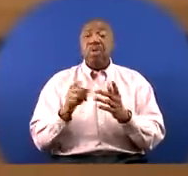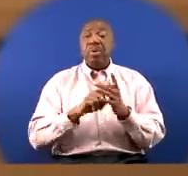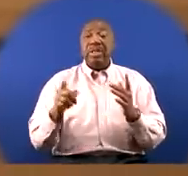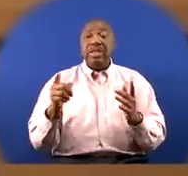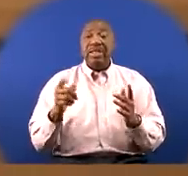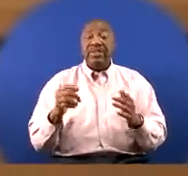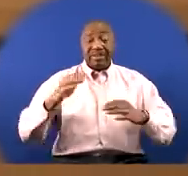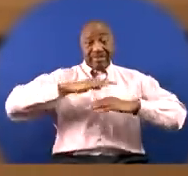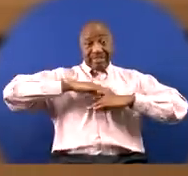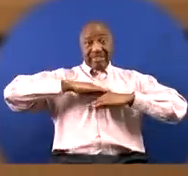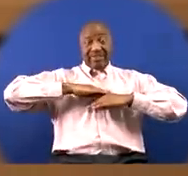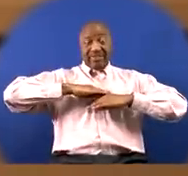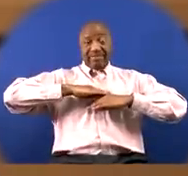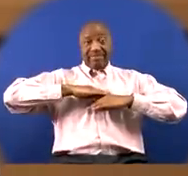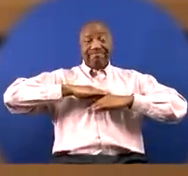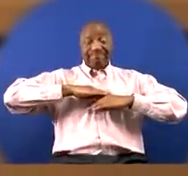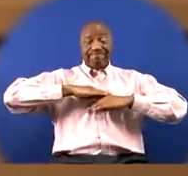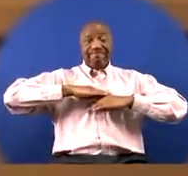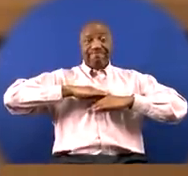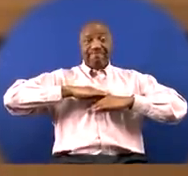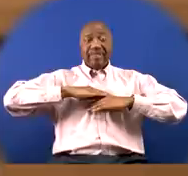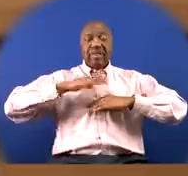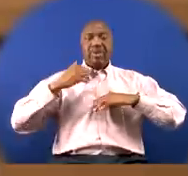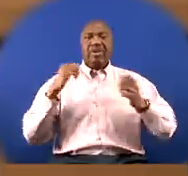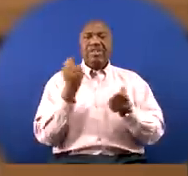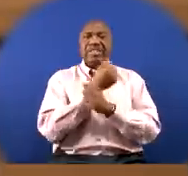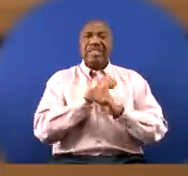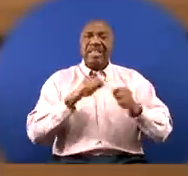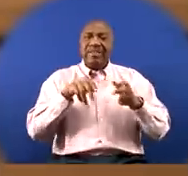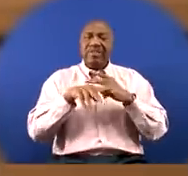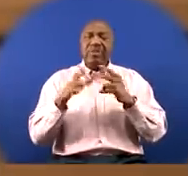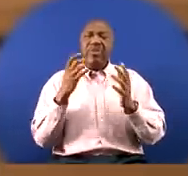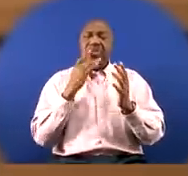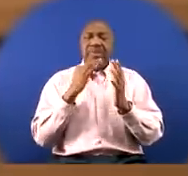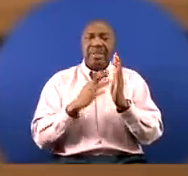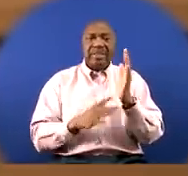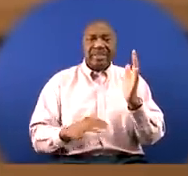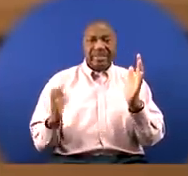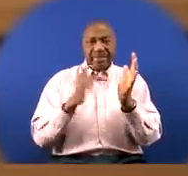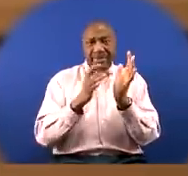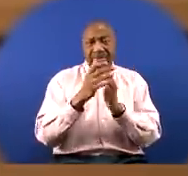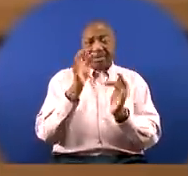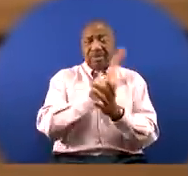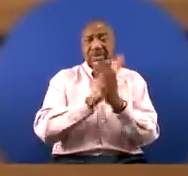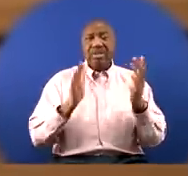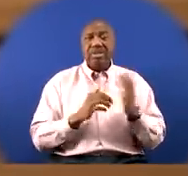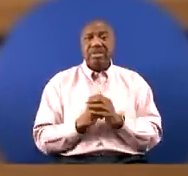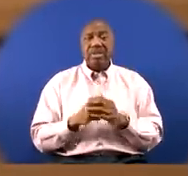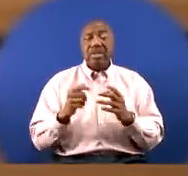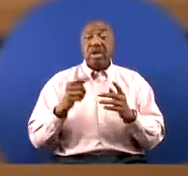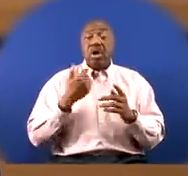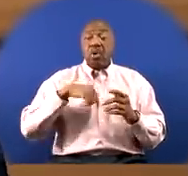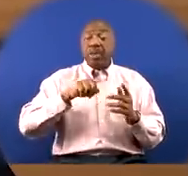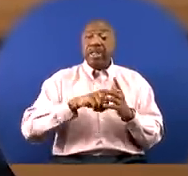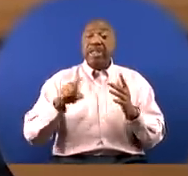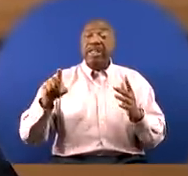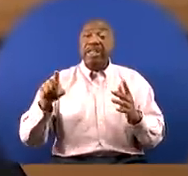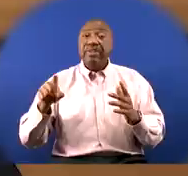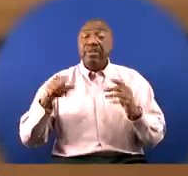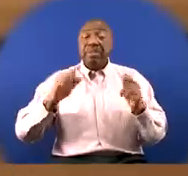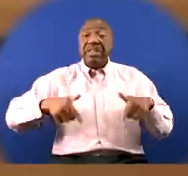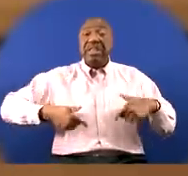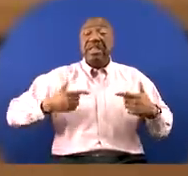place satisfied. We are saved by the blood of the Lord Jesus Christ. And so we leave to be